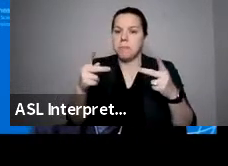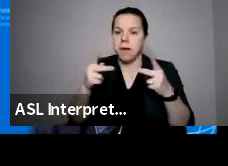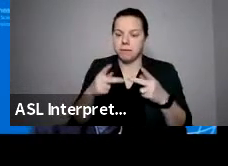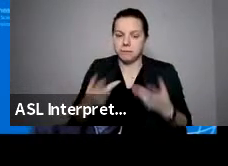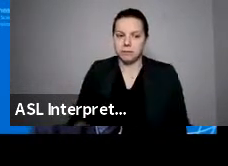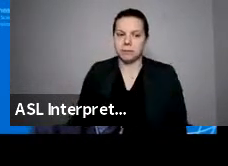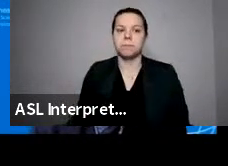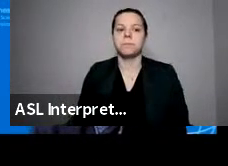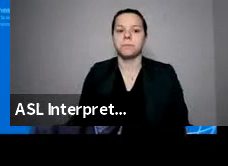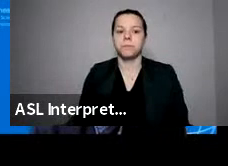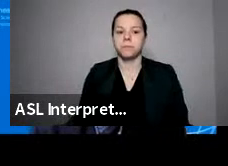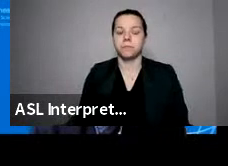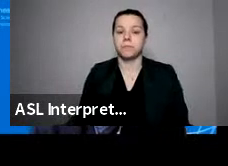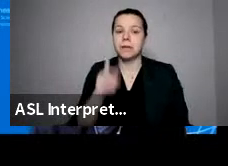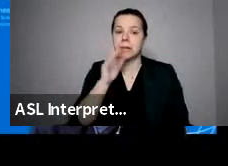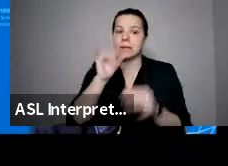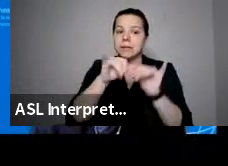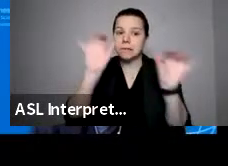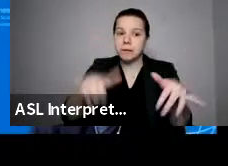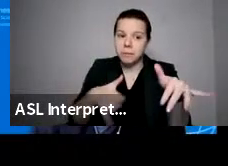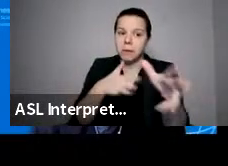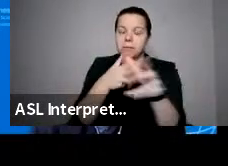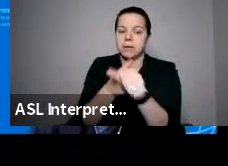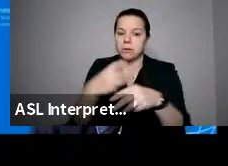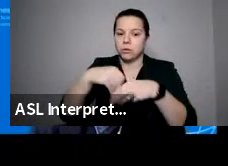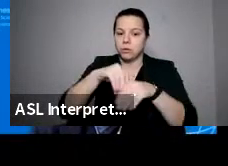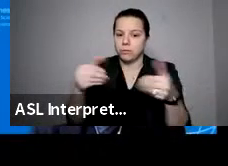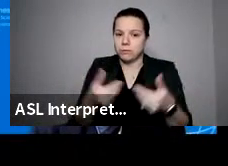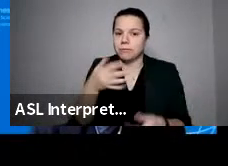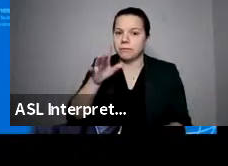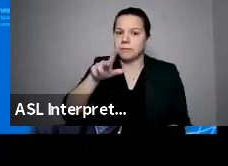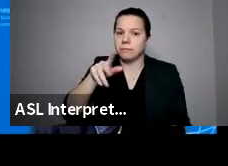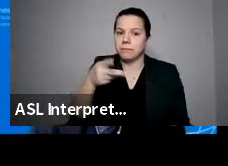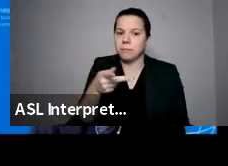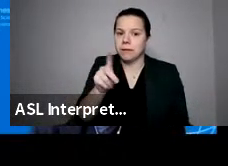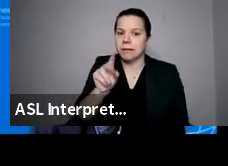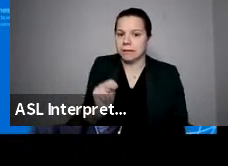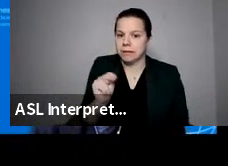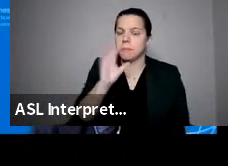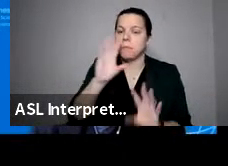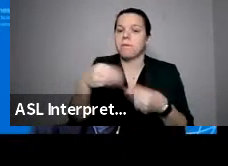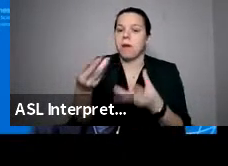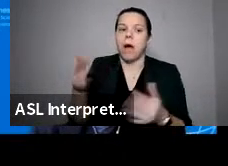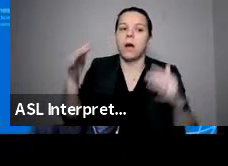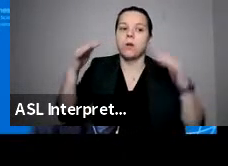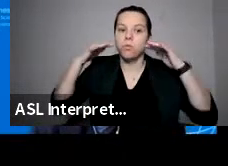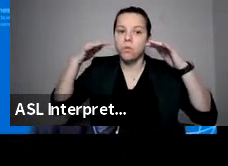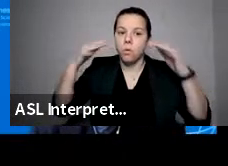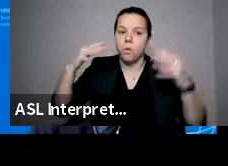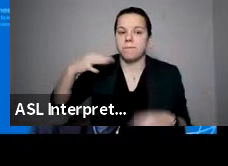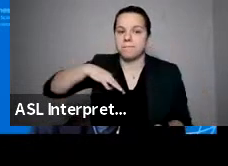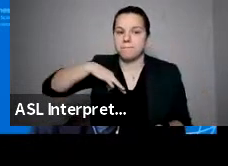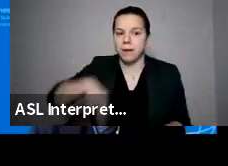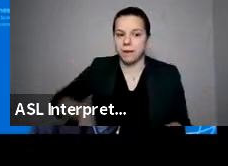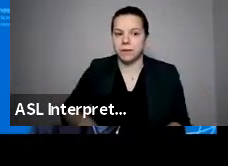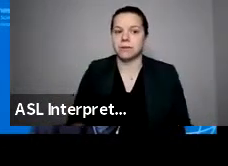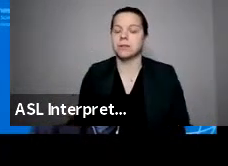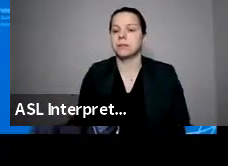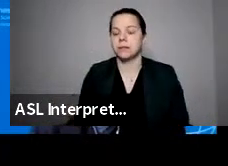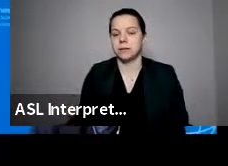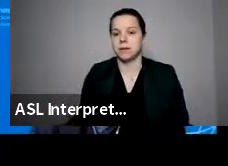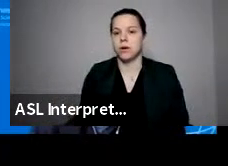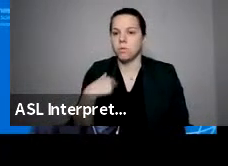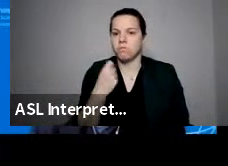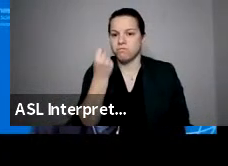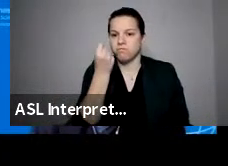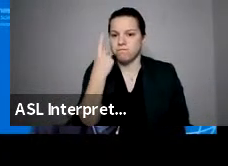system updates, including the introduction of PBN, they could also provide noise benefits. So we understand that there are concerns,